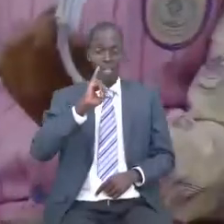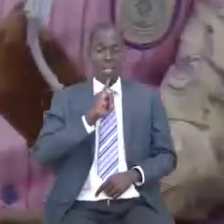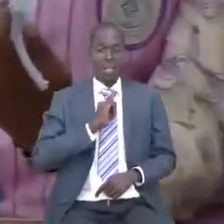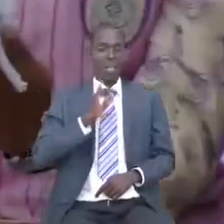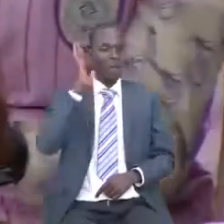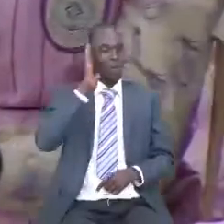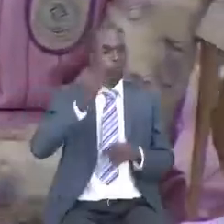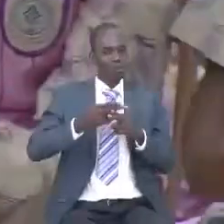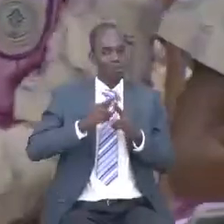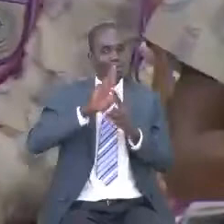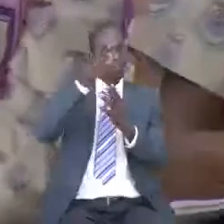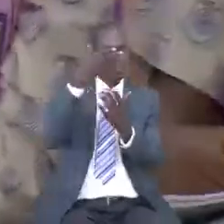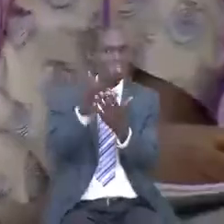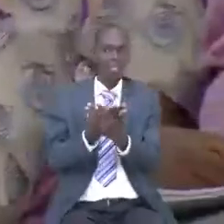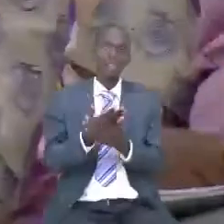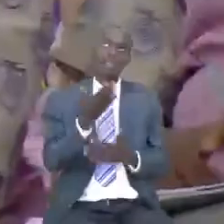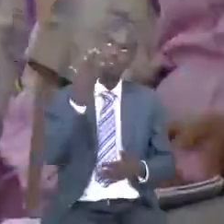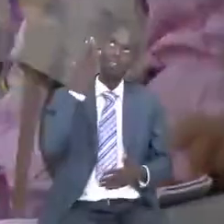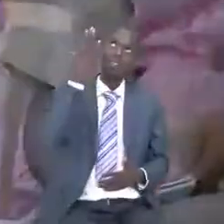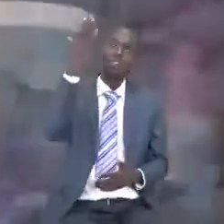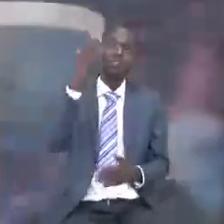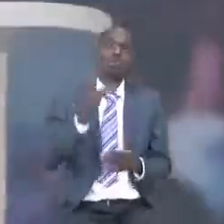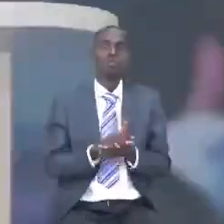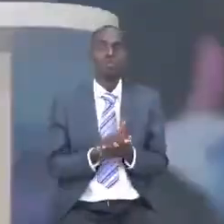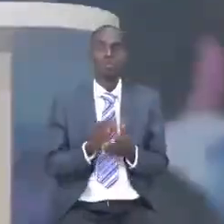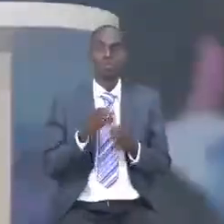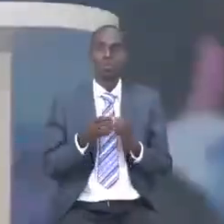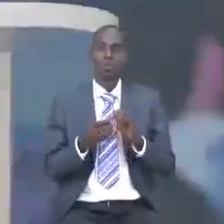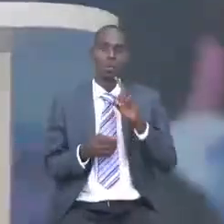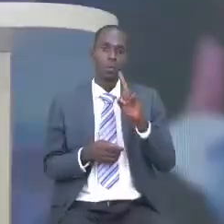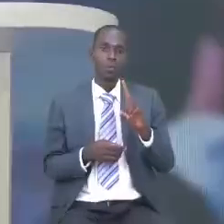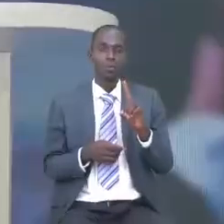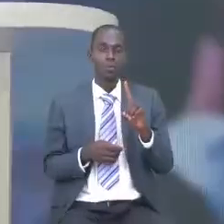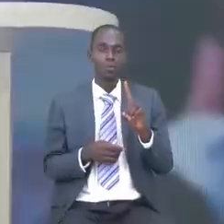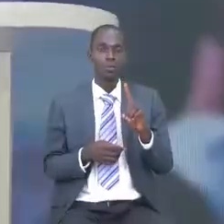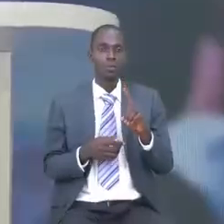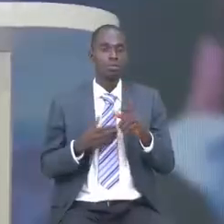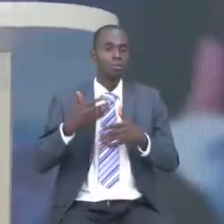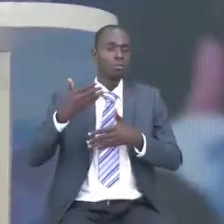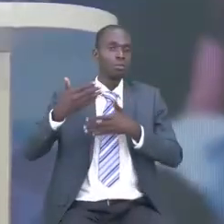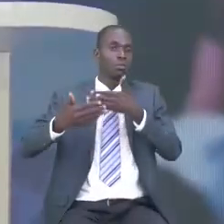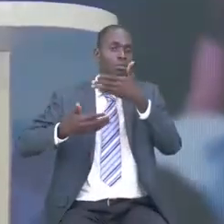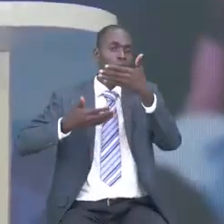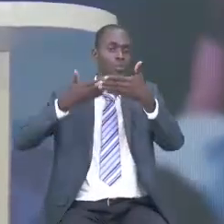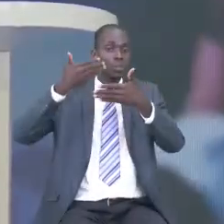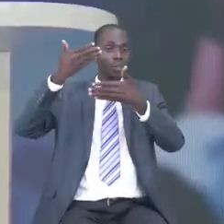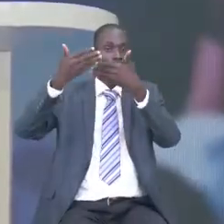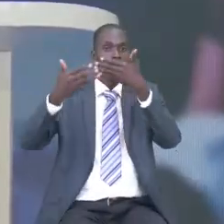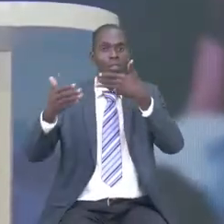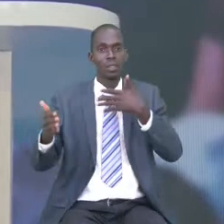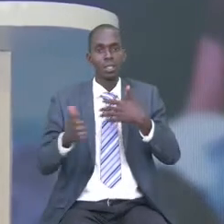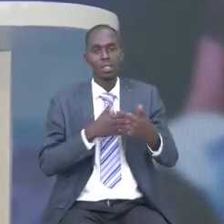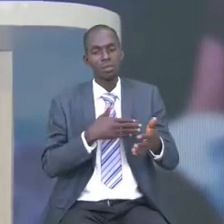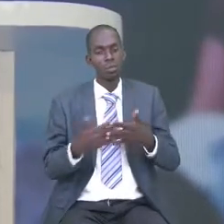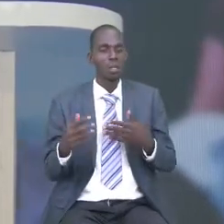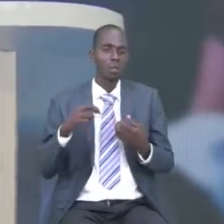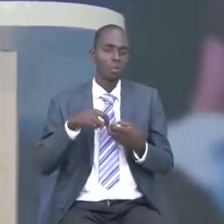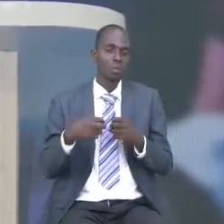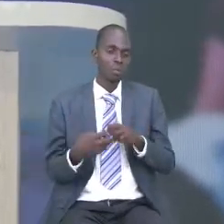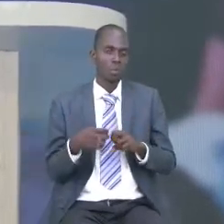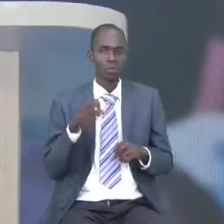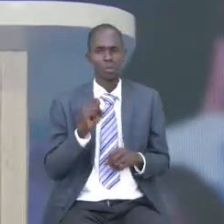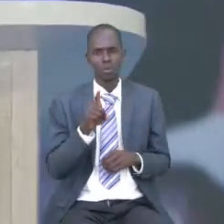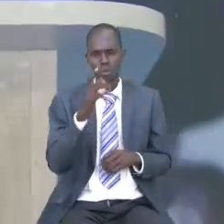there. Look at number one, progress despite problems. I'm sure you